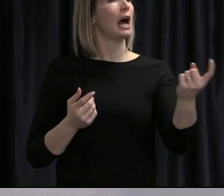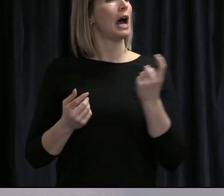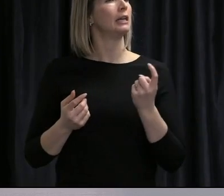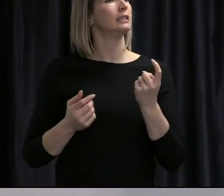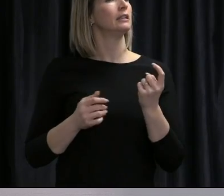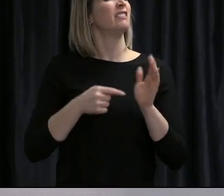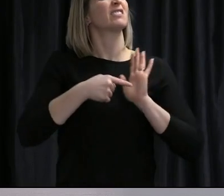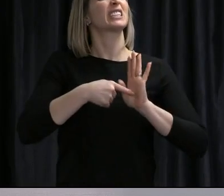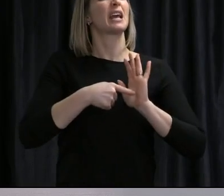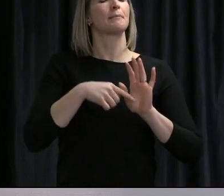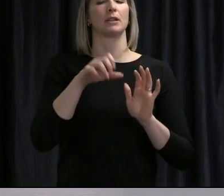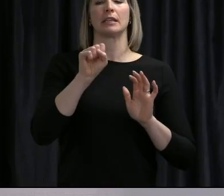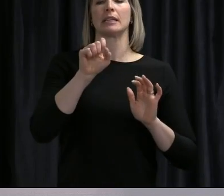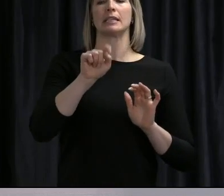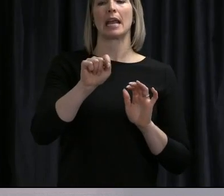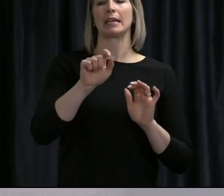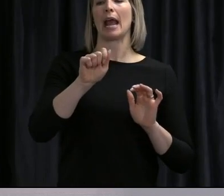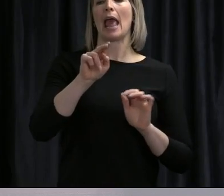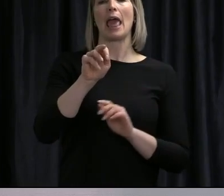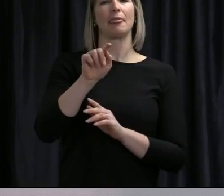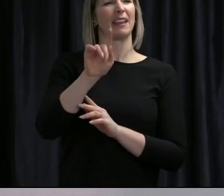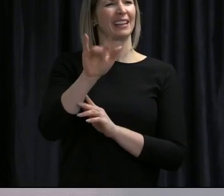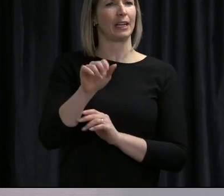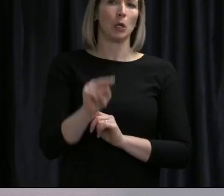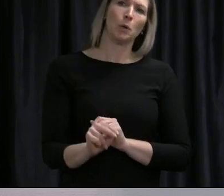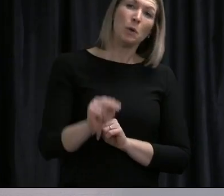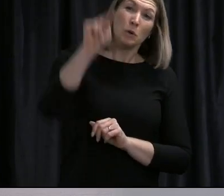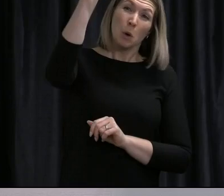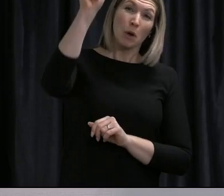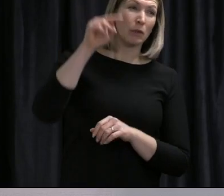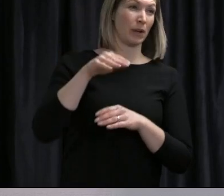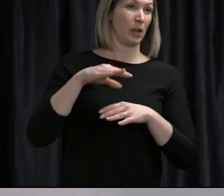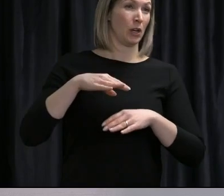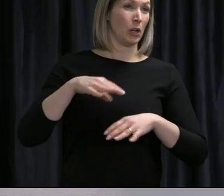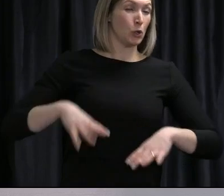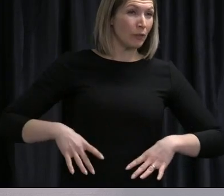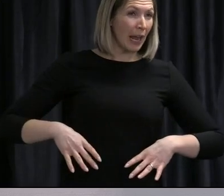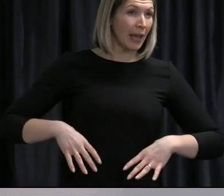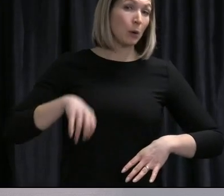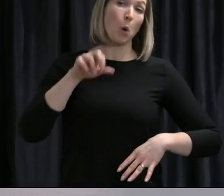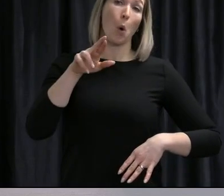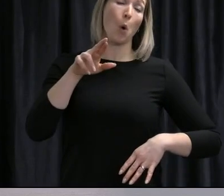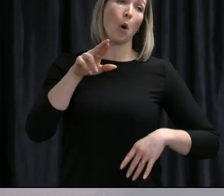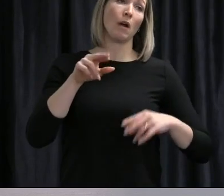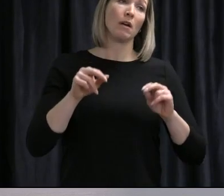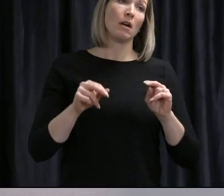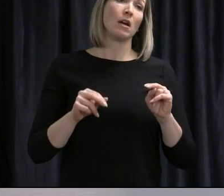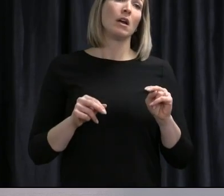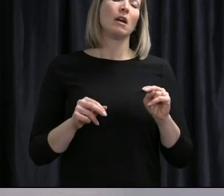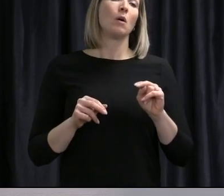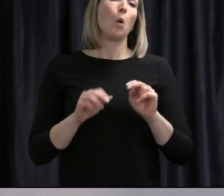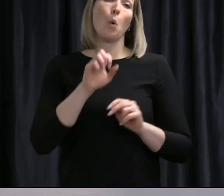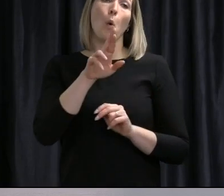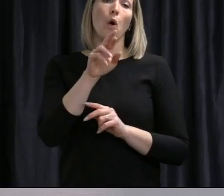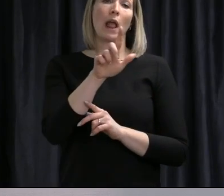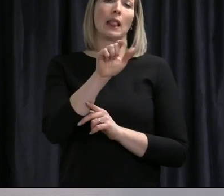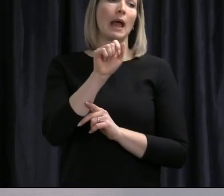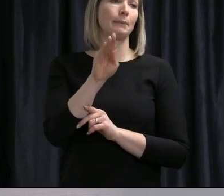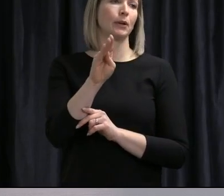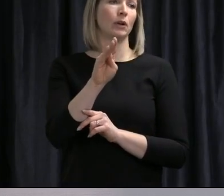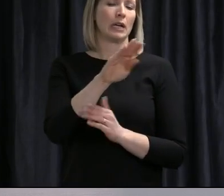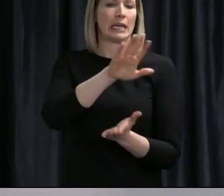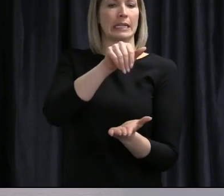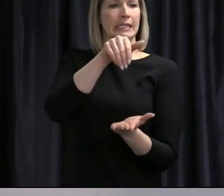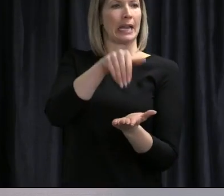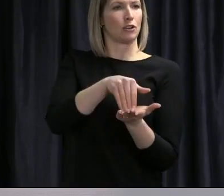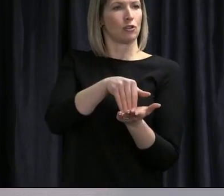be some, explanation on whether it's on the island or in Labrador? Central region covers Conagra to Fogo Island or